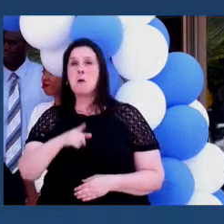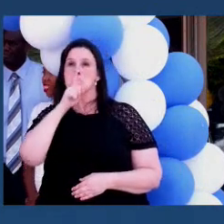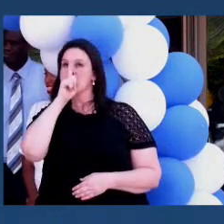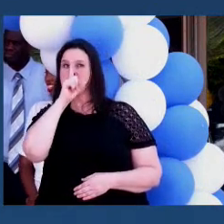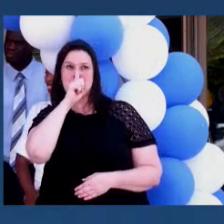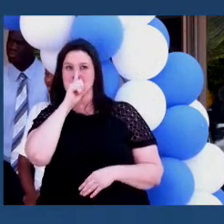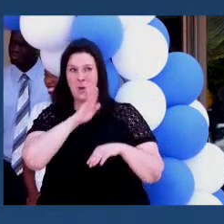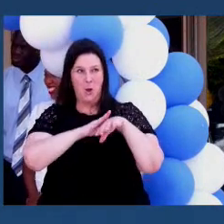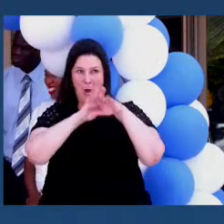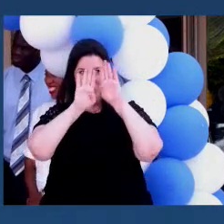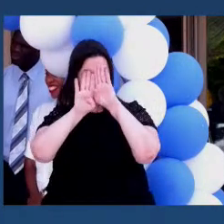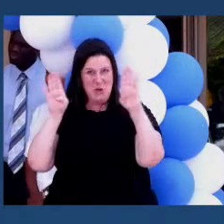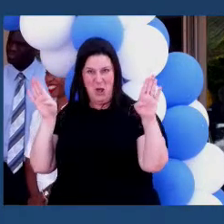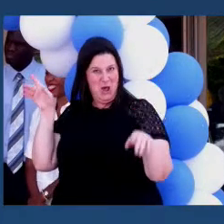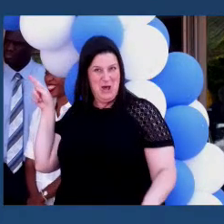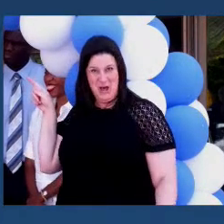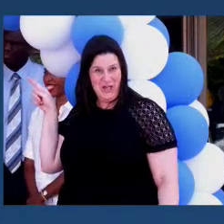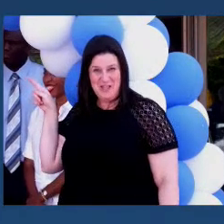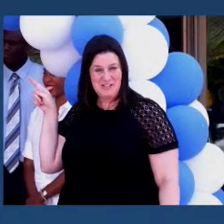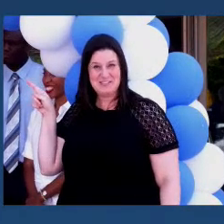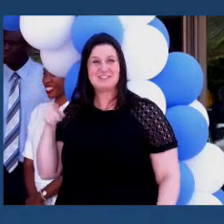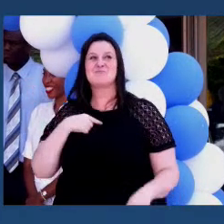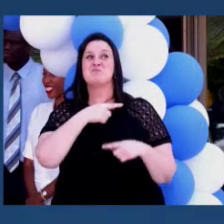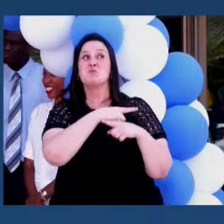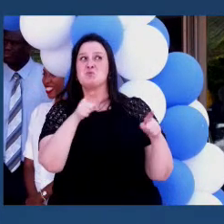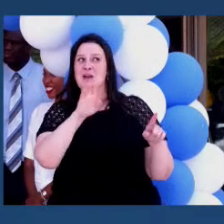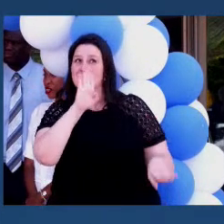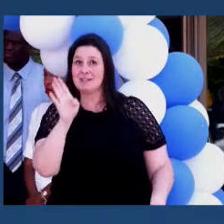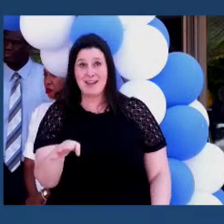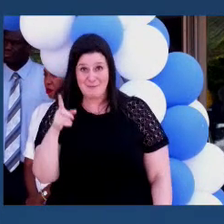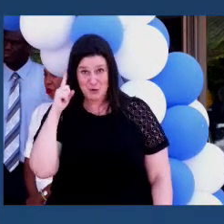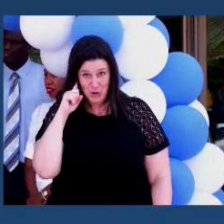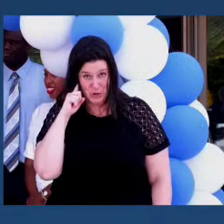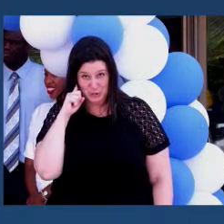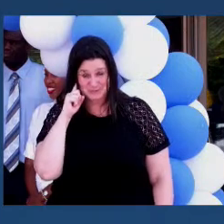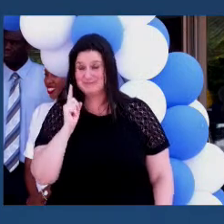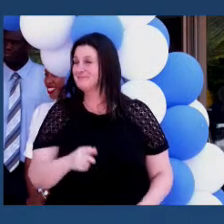wall and that you have never heard before.